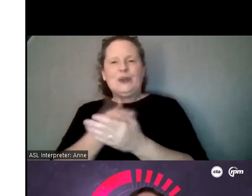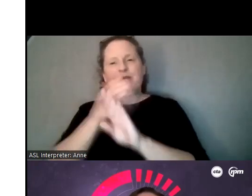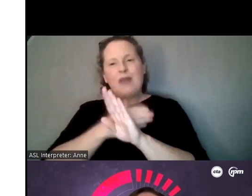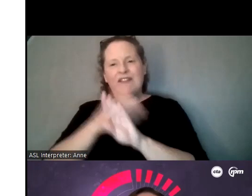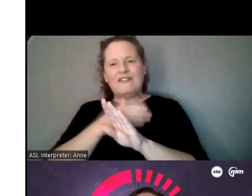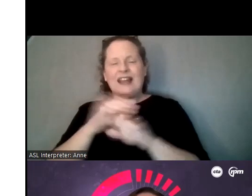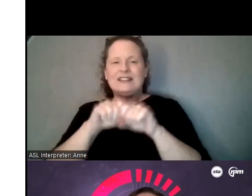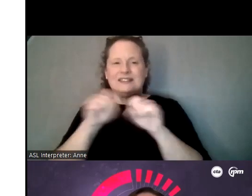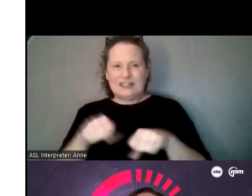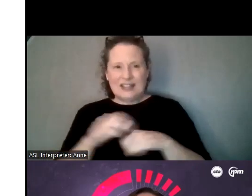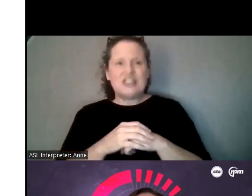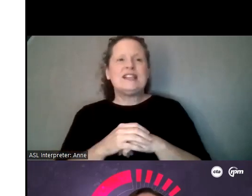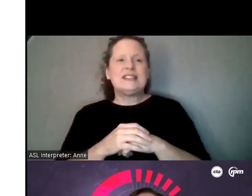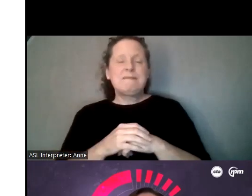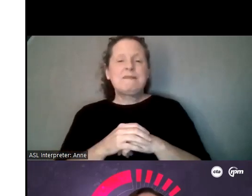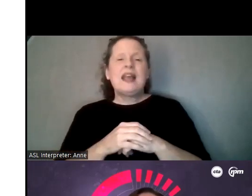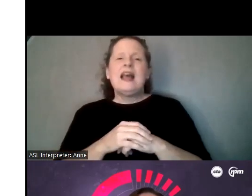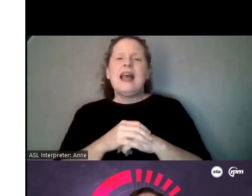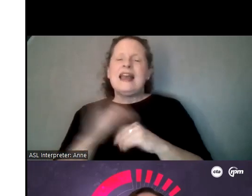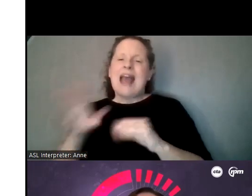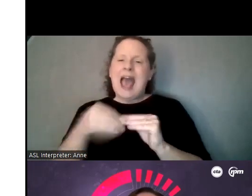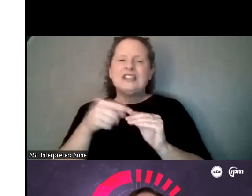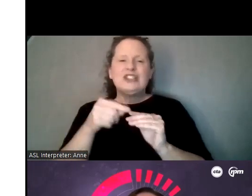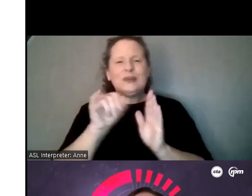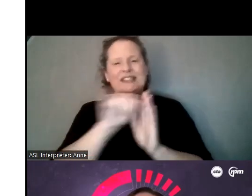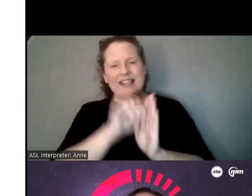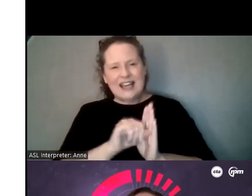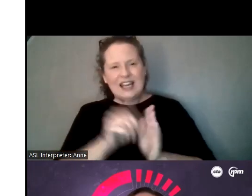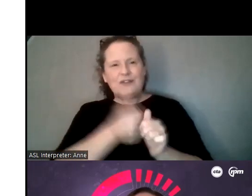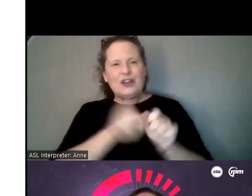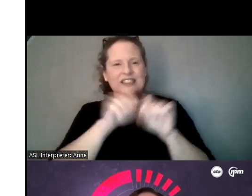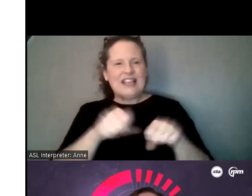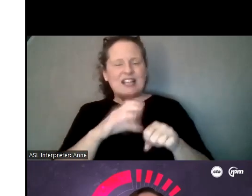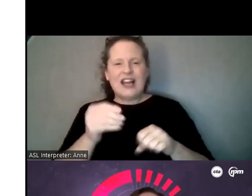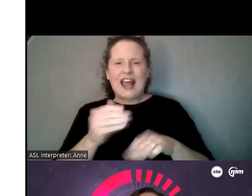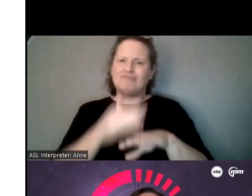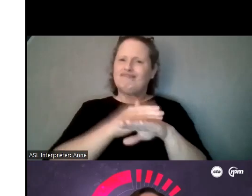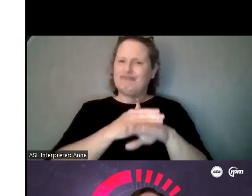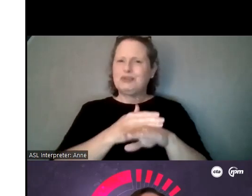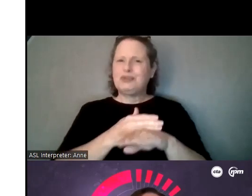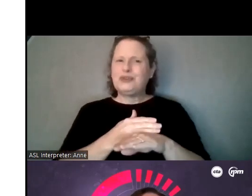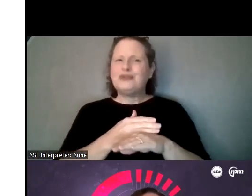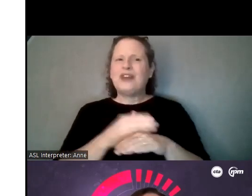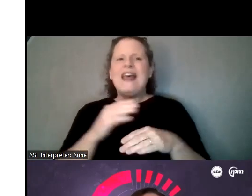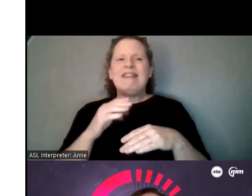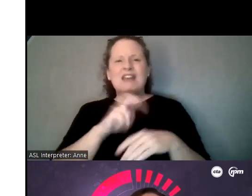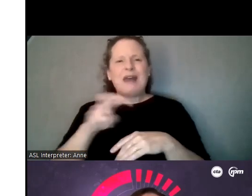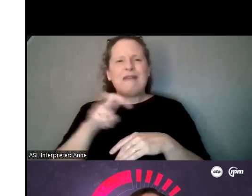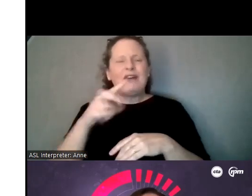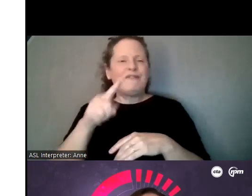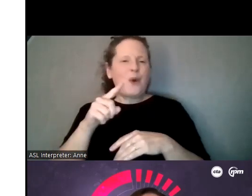each station's identity and enhance travel for CTA customers, as well as regional, national,